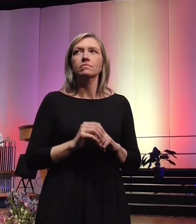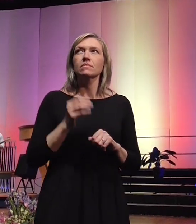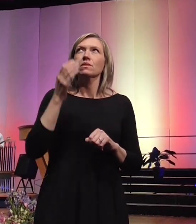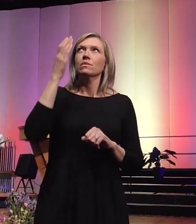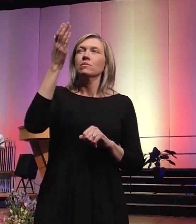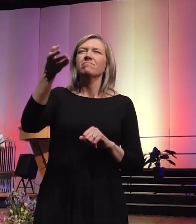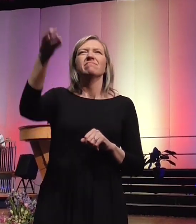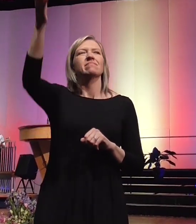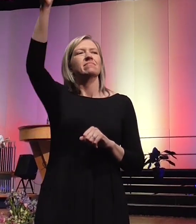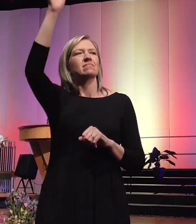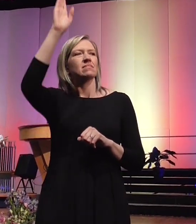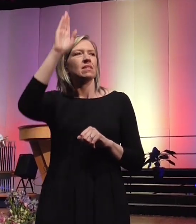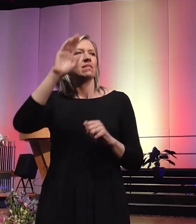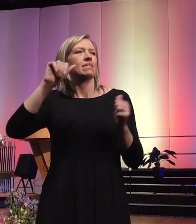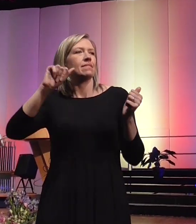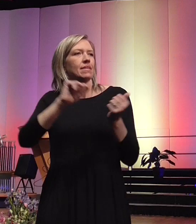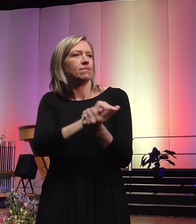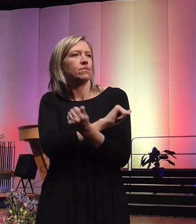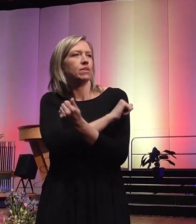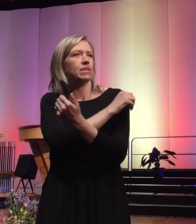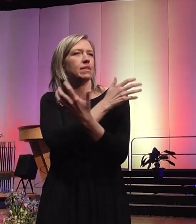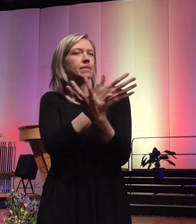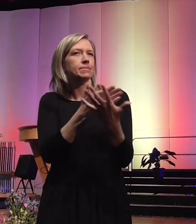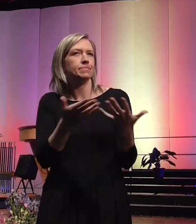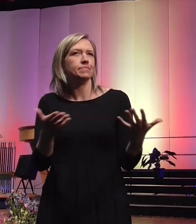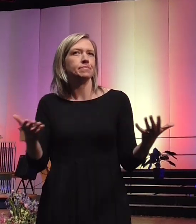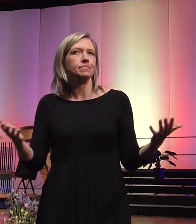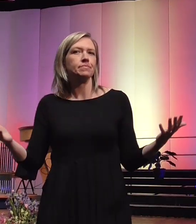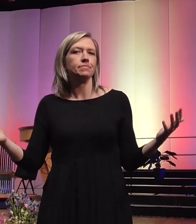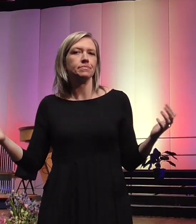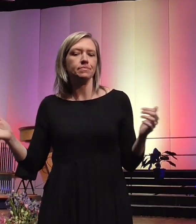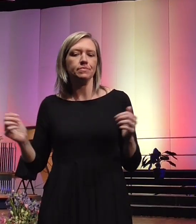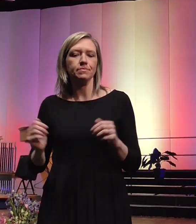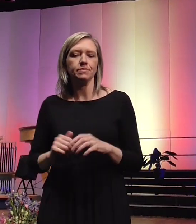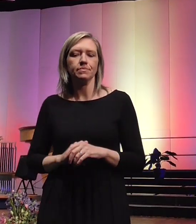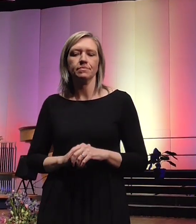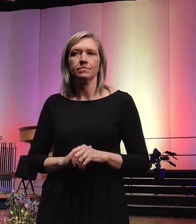are God of everything.